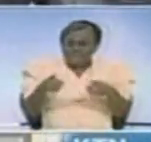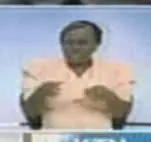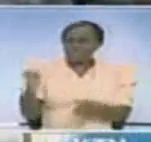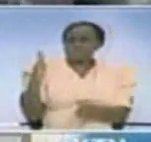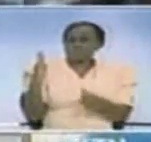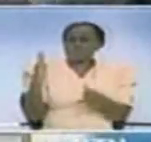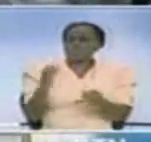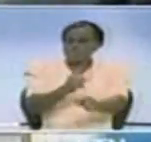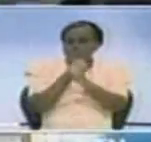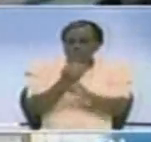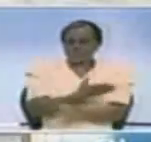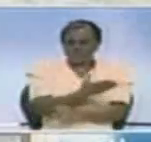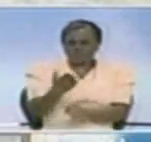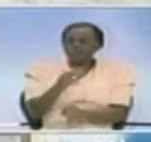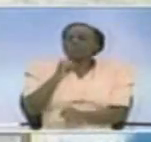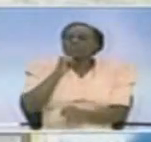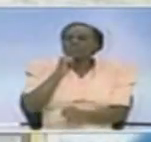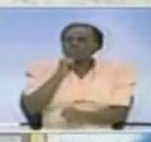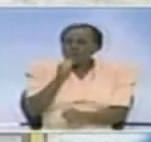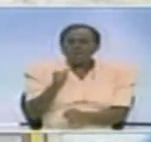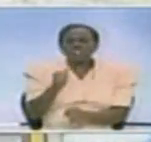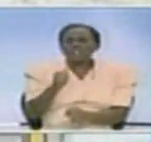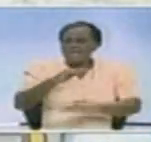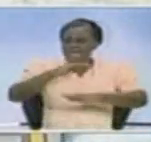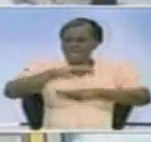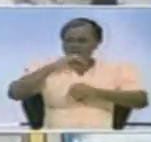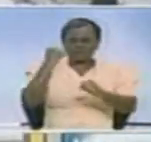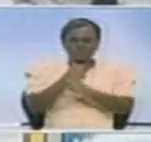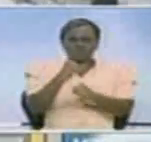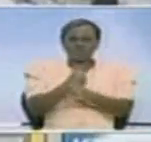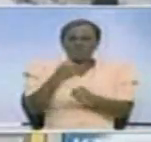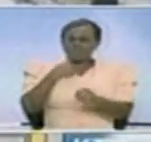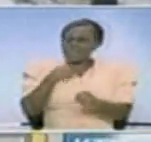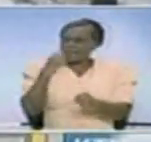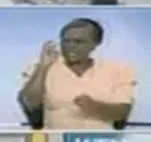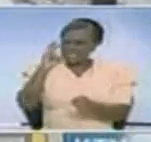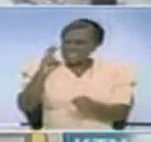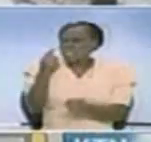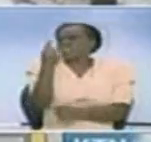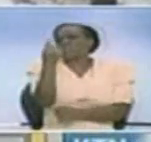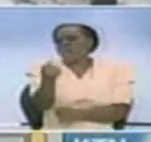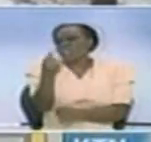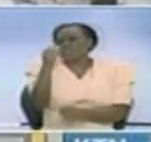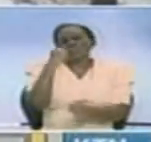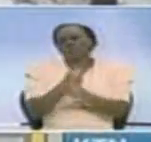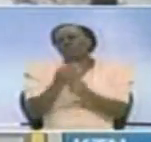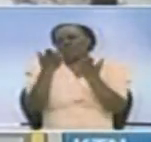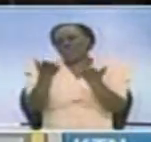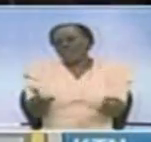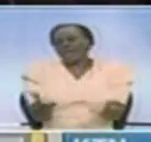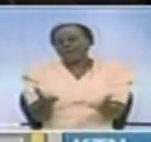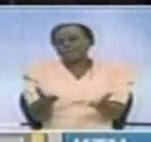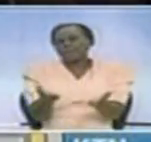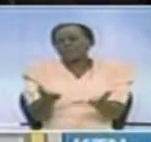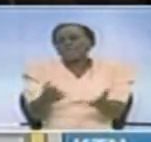by the security forces to protect these people. Basically, not so much is being done. I would suggest very little, if anything, is now being done.